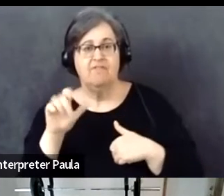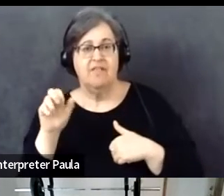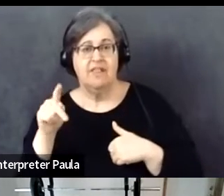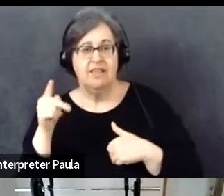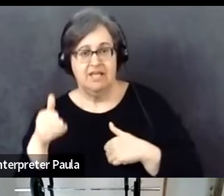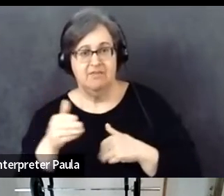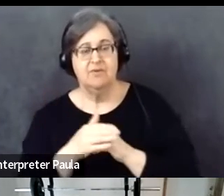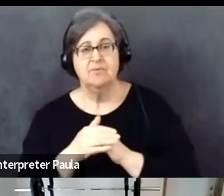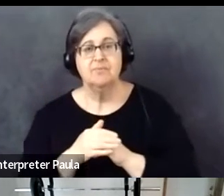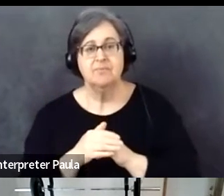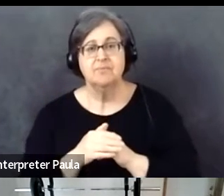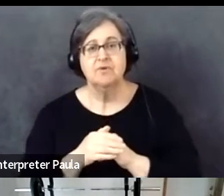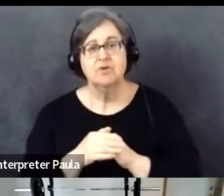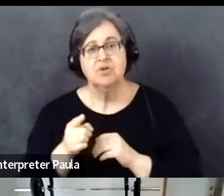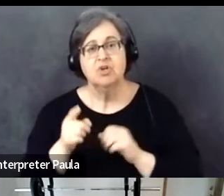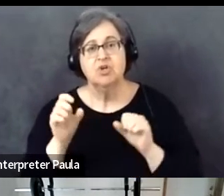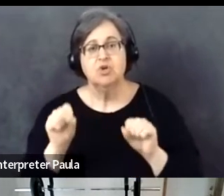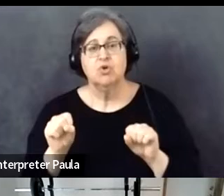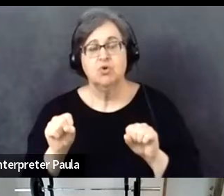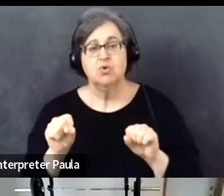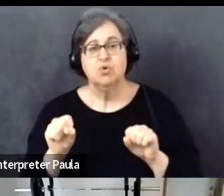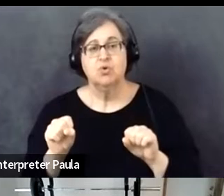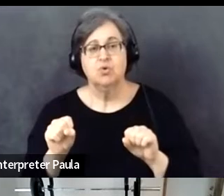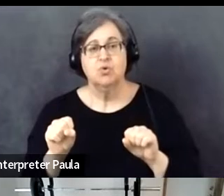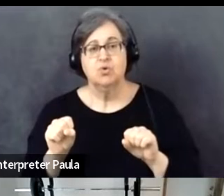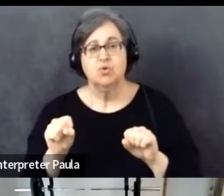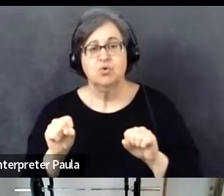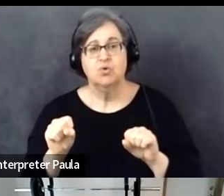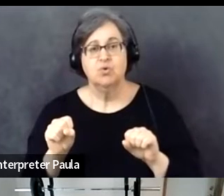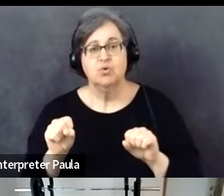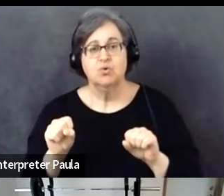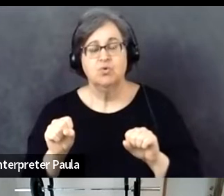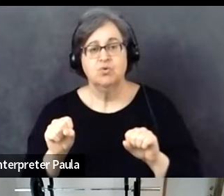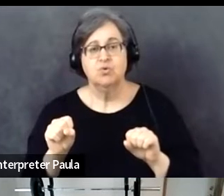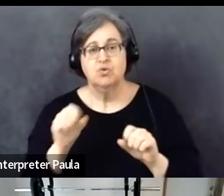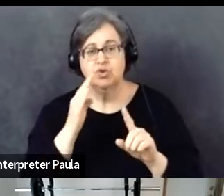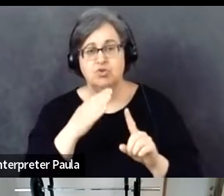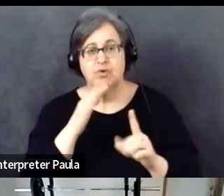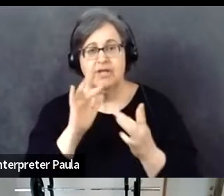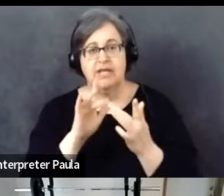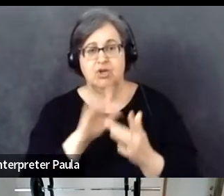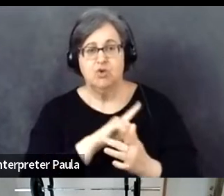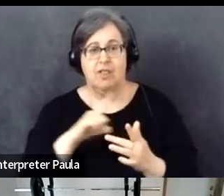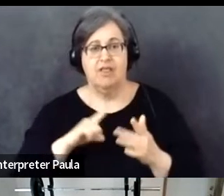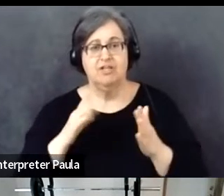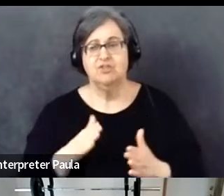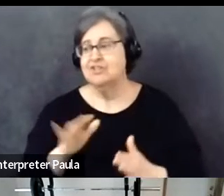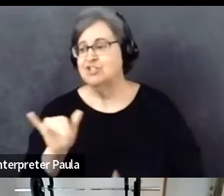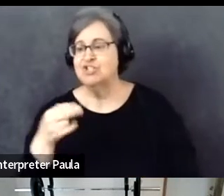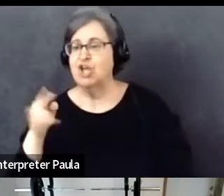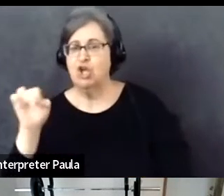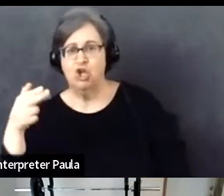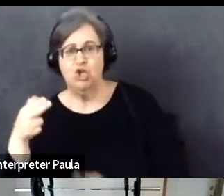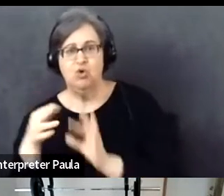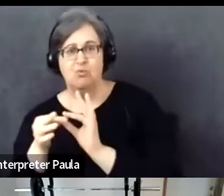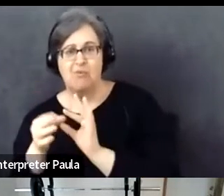there that you can, like Hugh said in his opening, you can directly contact your legislator and